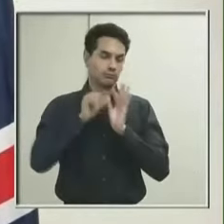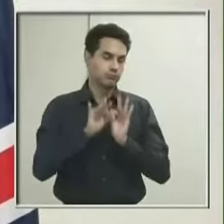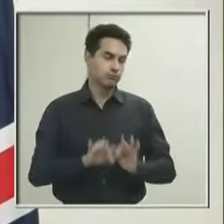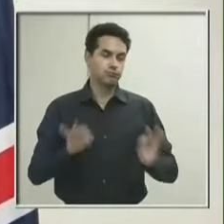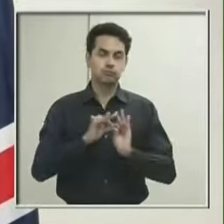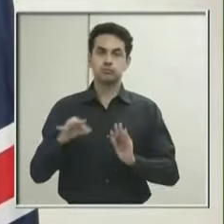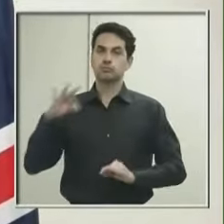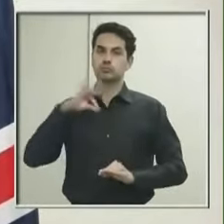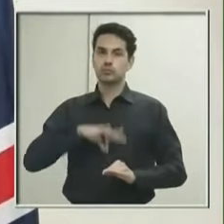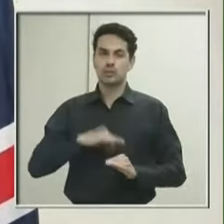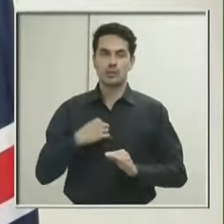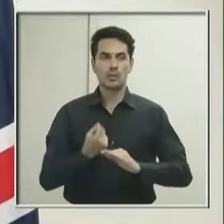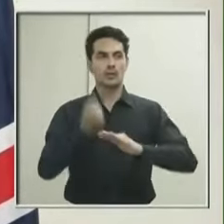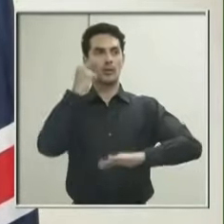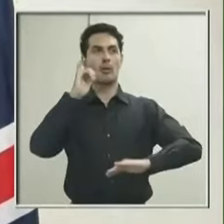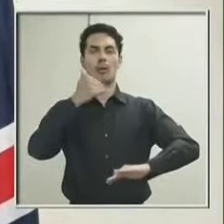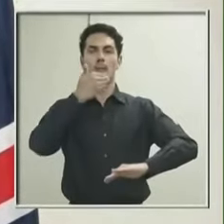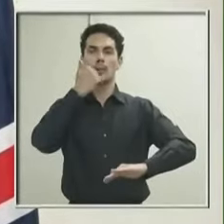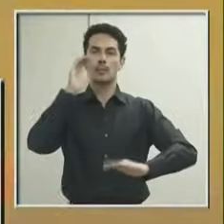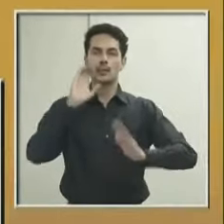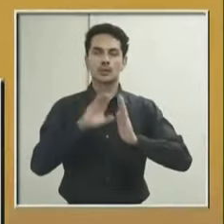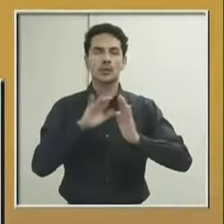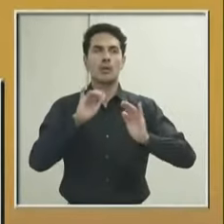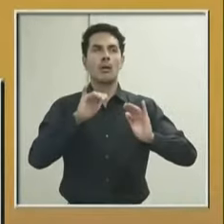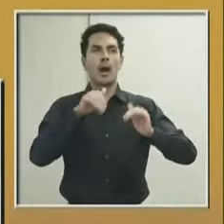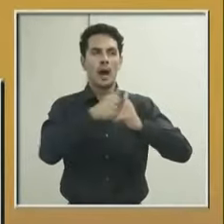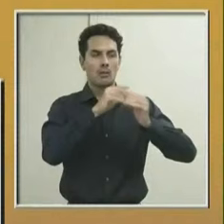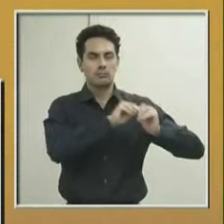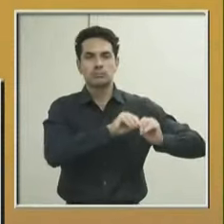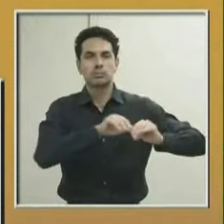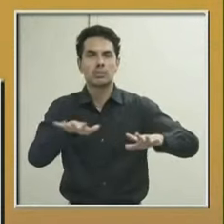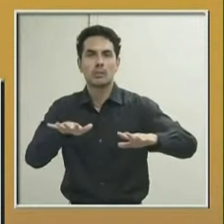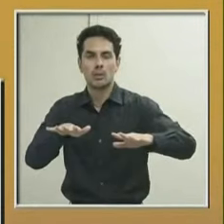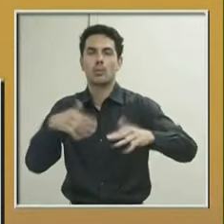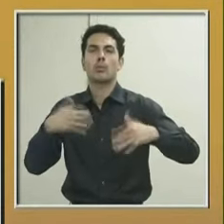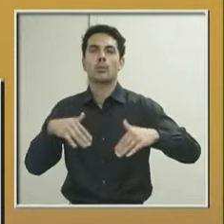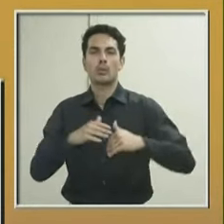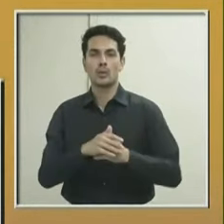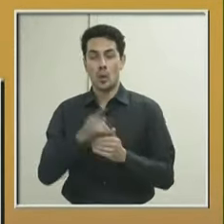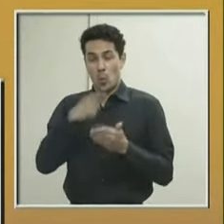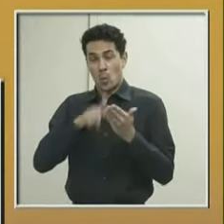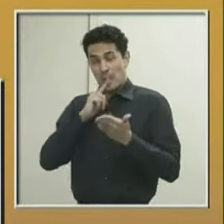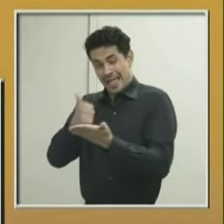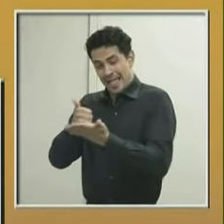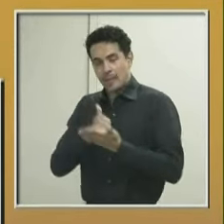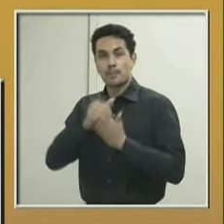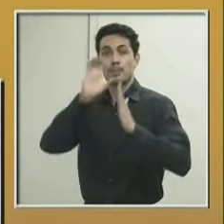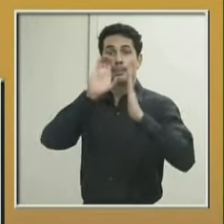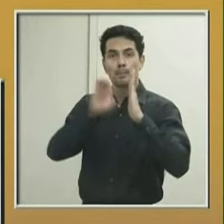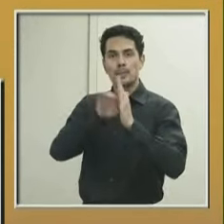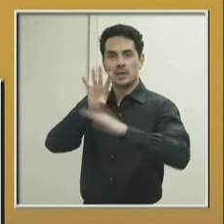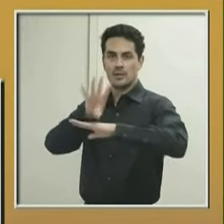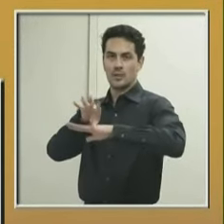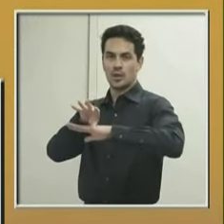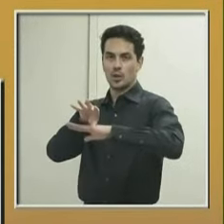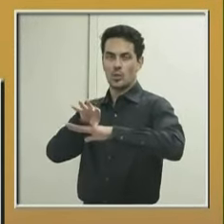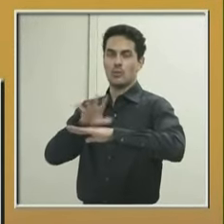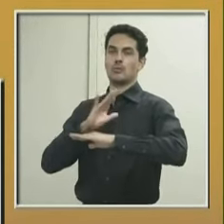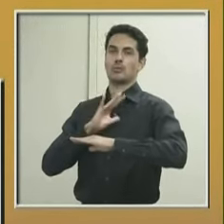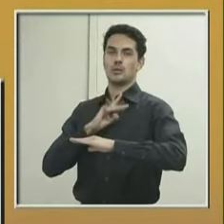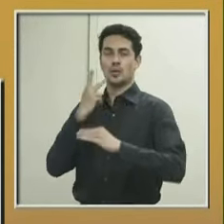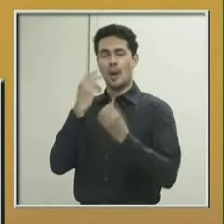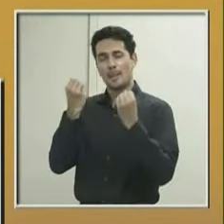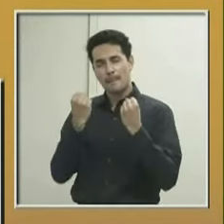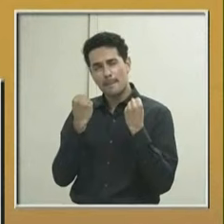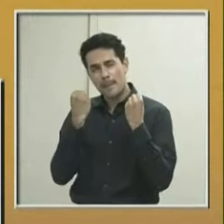it grew and spread was the metadata that came with the photos and the videos. We saw all kinds of useful photos